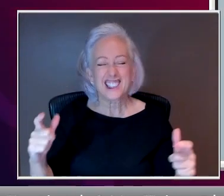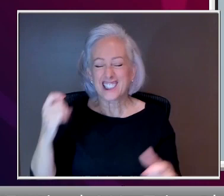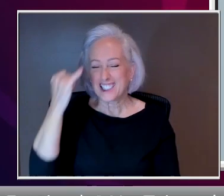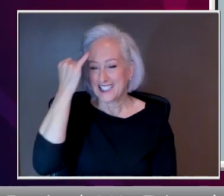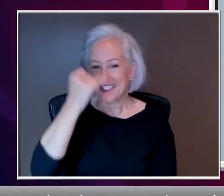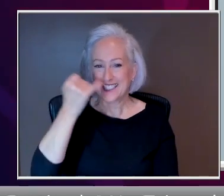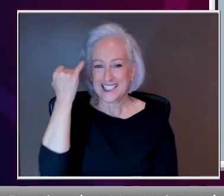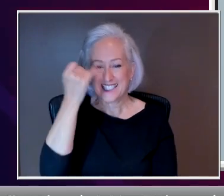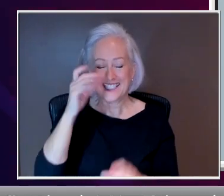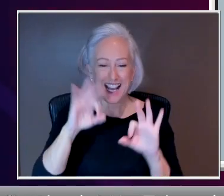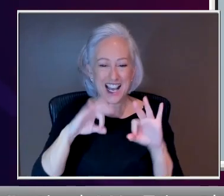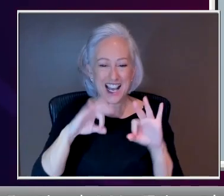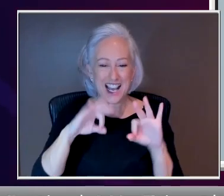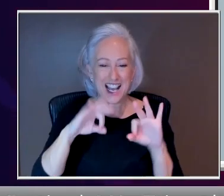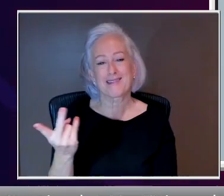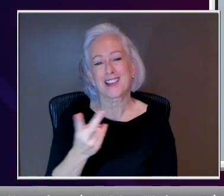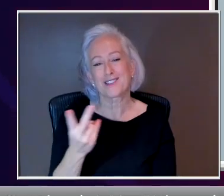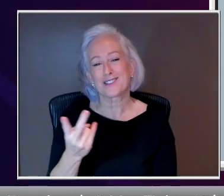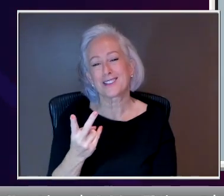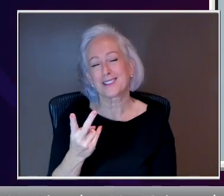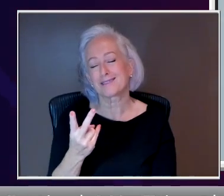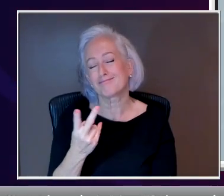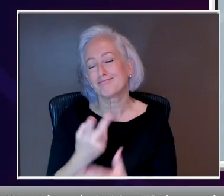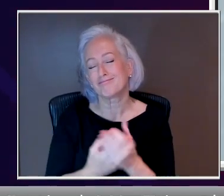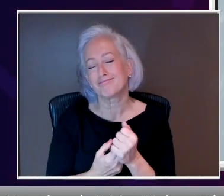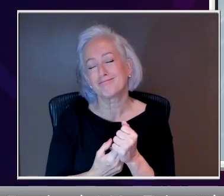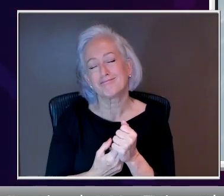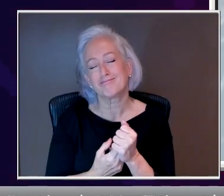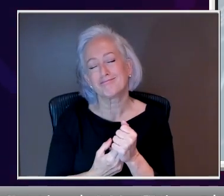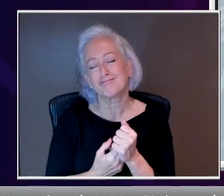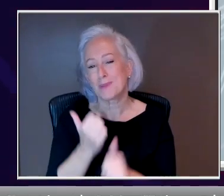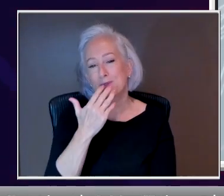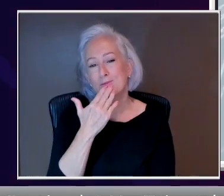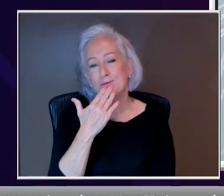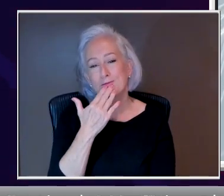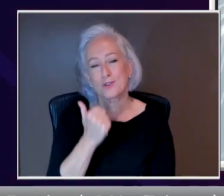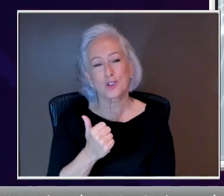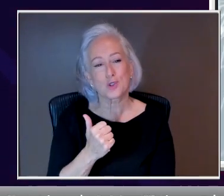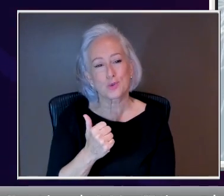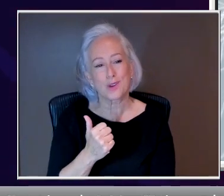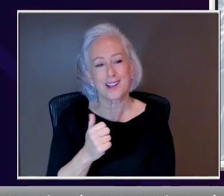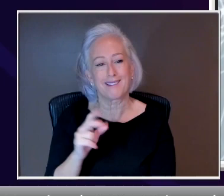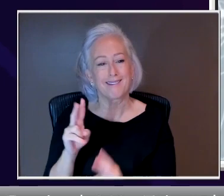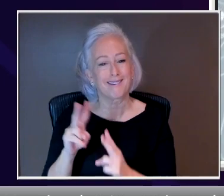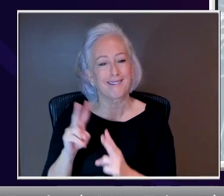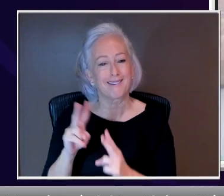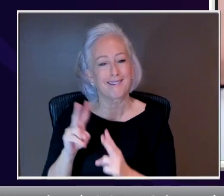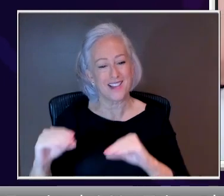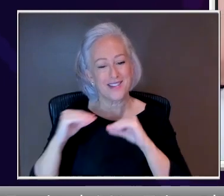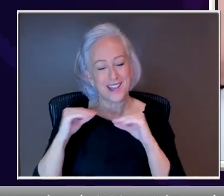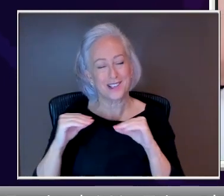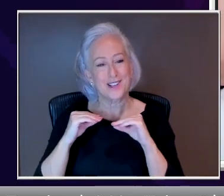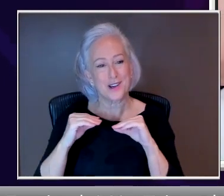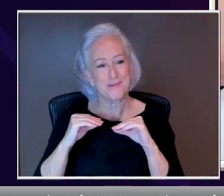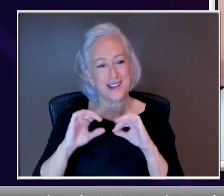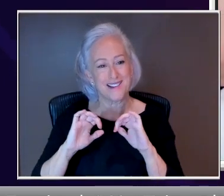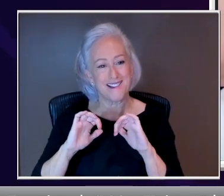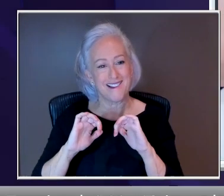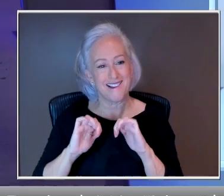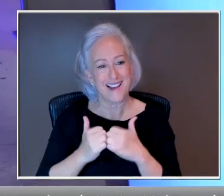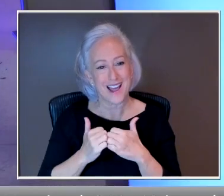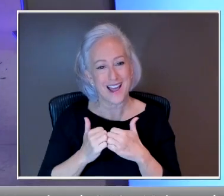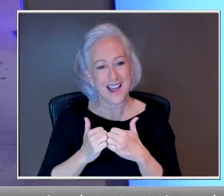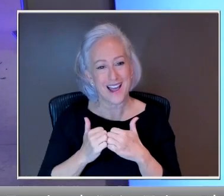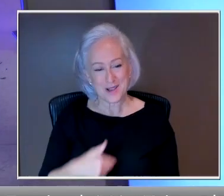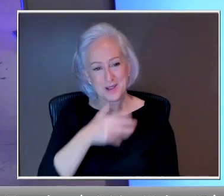two of the sweetest, most beautiful couple ever, and they've taught me how to be the woman I am today. It's okay to talk about